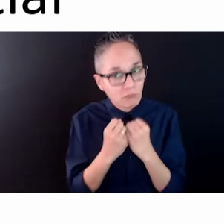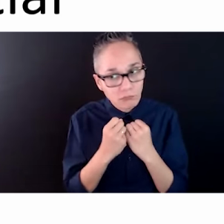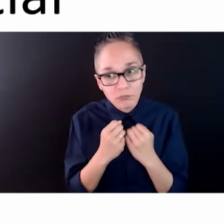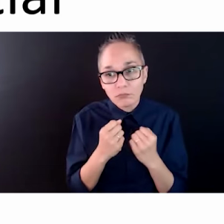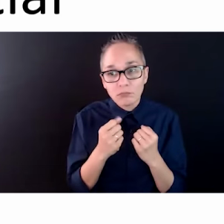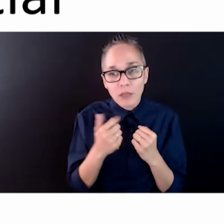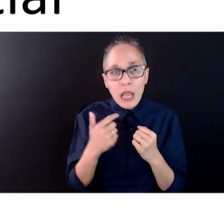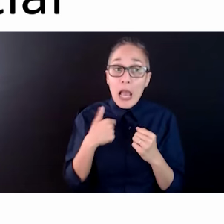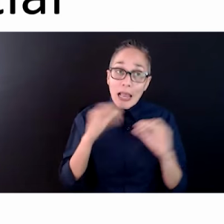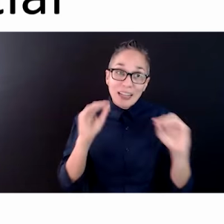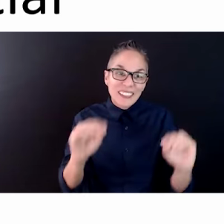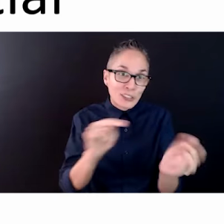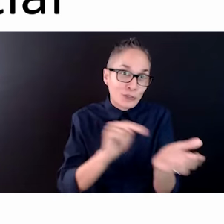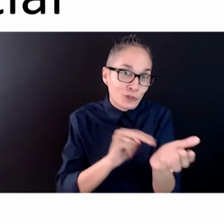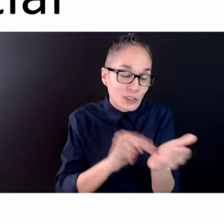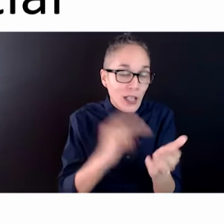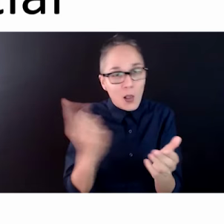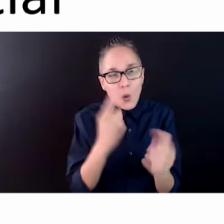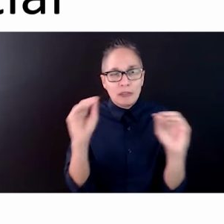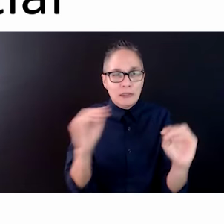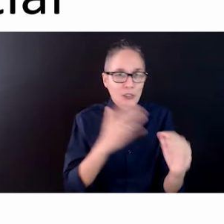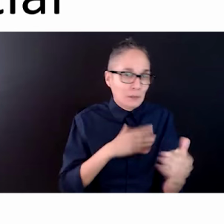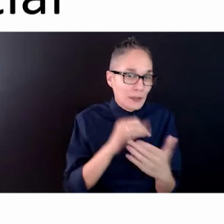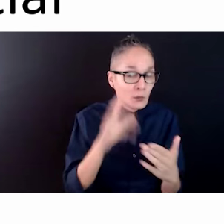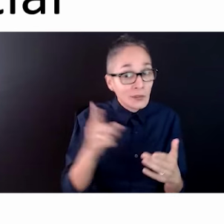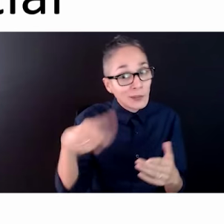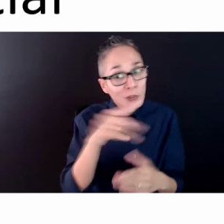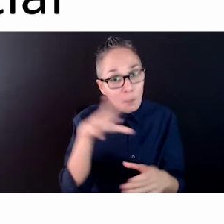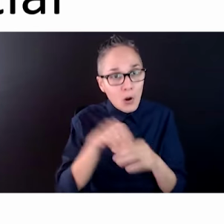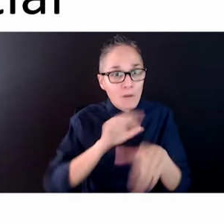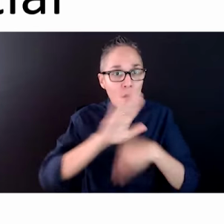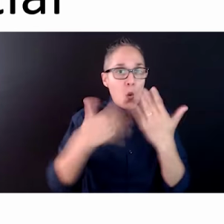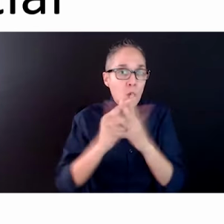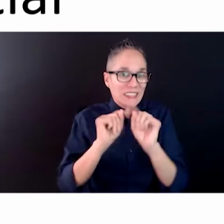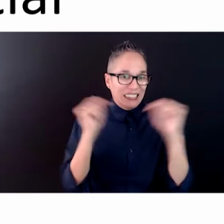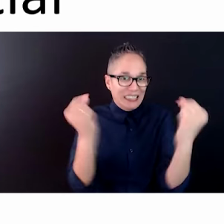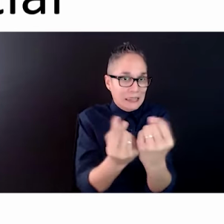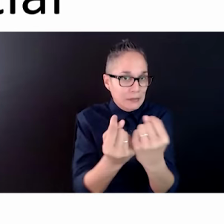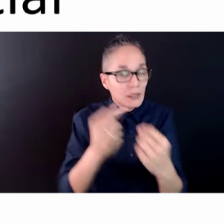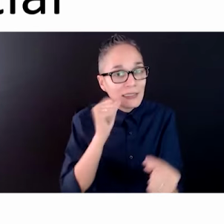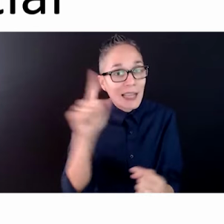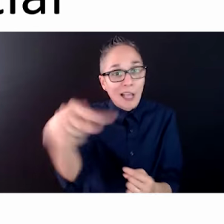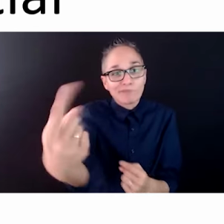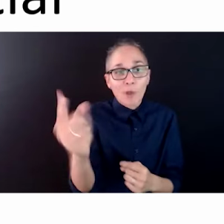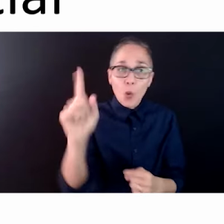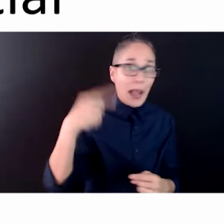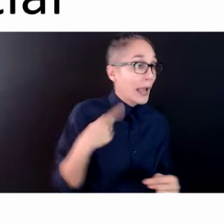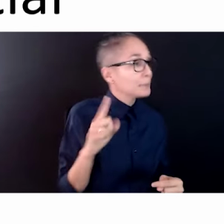I teach nursing, so I teach my students all the time, you're part of a healthcare team. It's not, you're just a